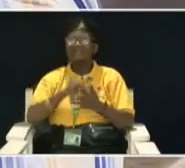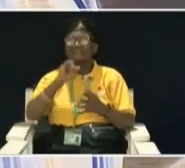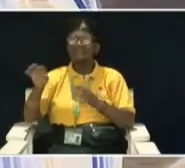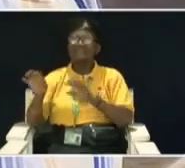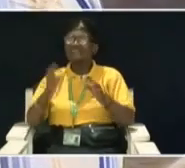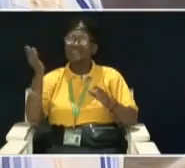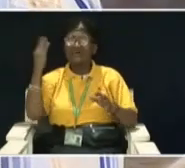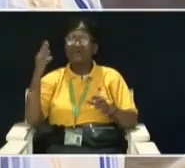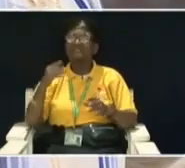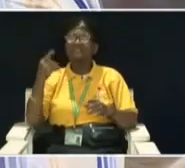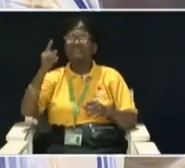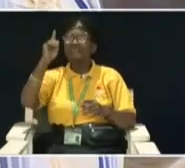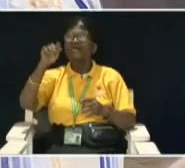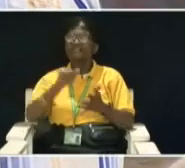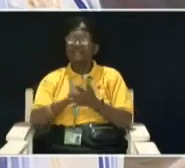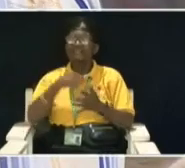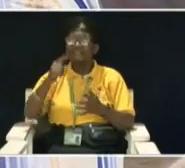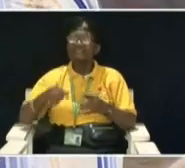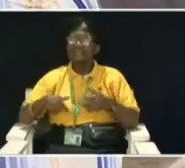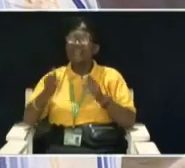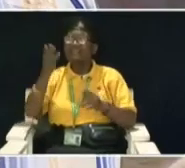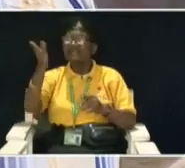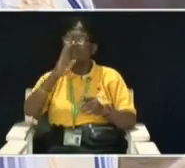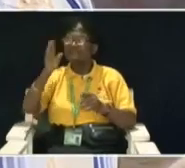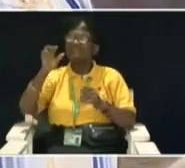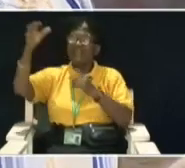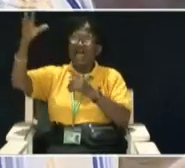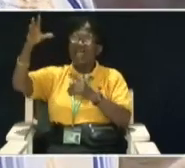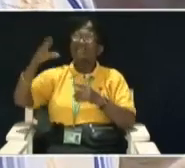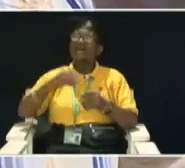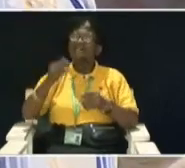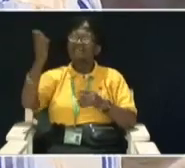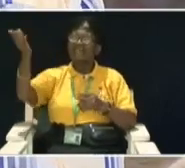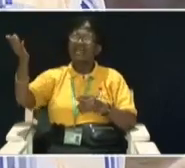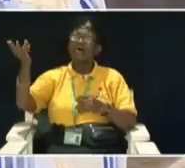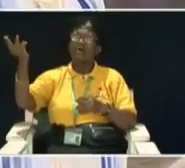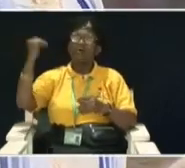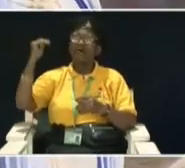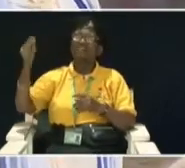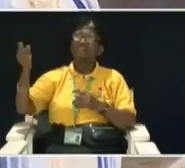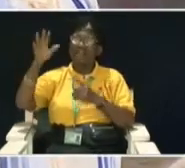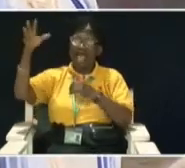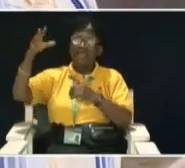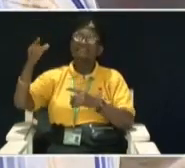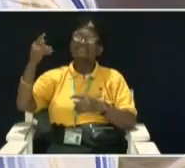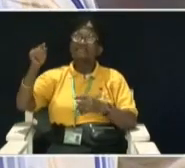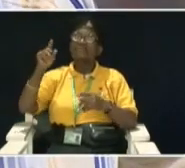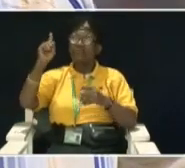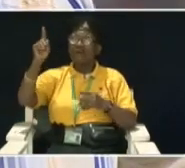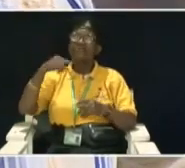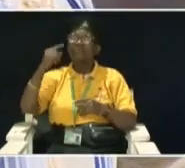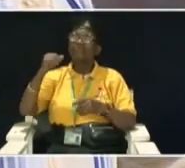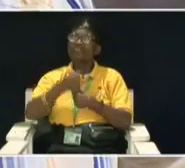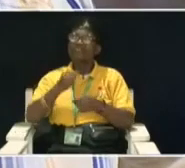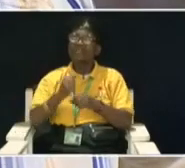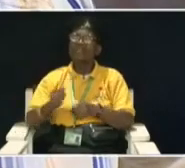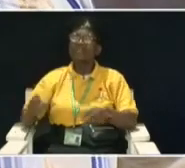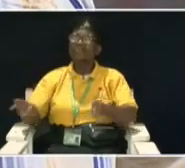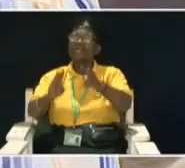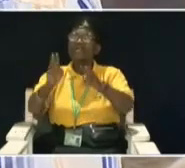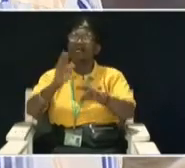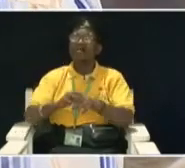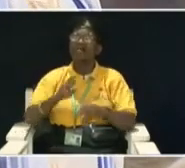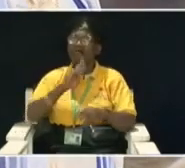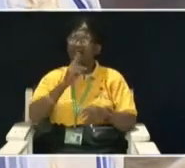the one who said, let there be light, and there was light. The one who makes a way in the Red Sea.